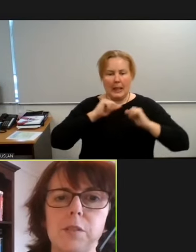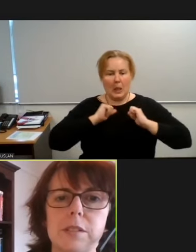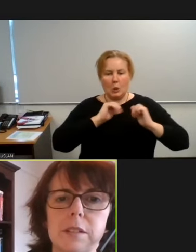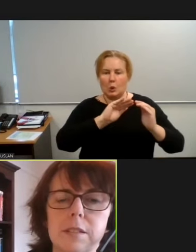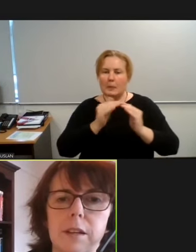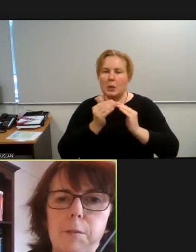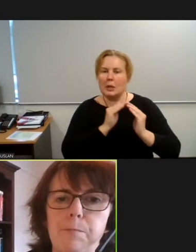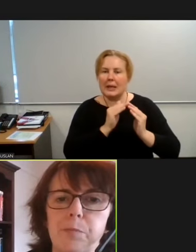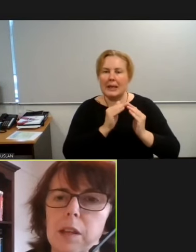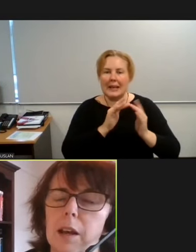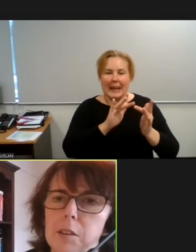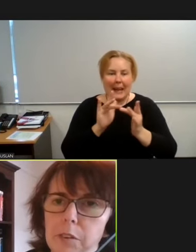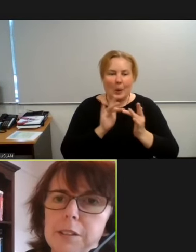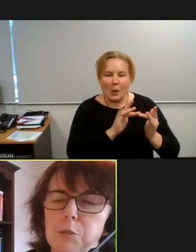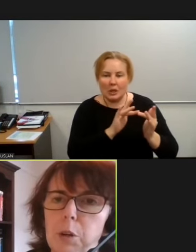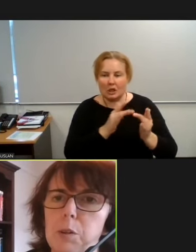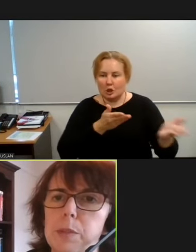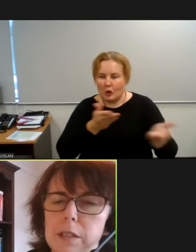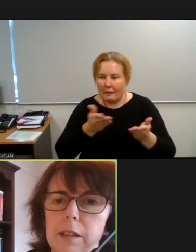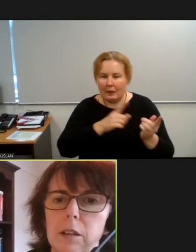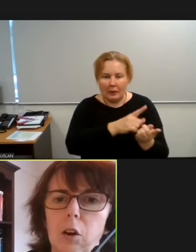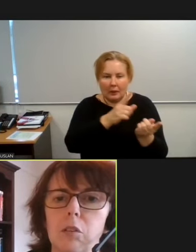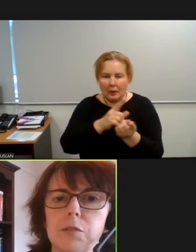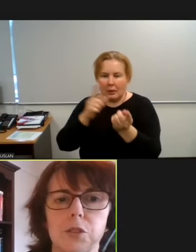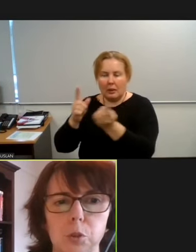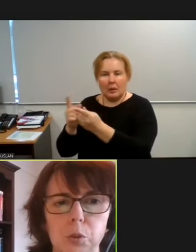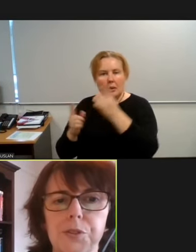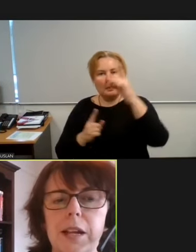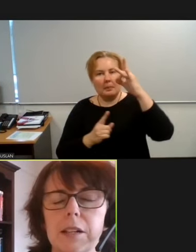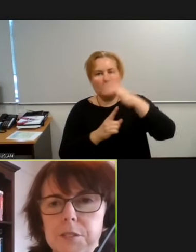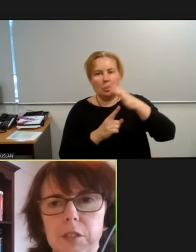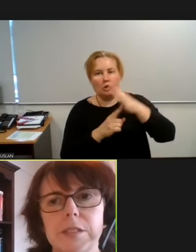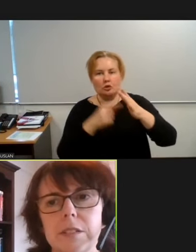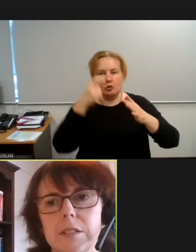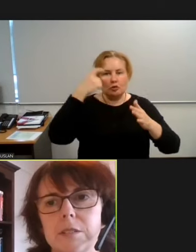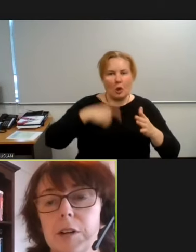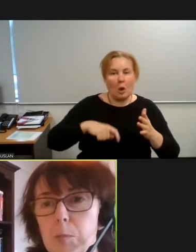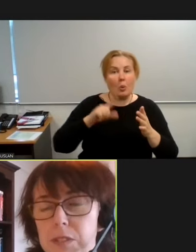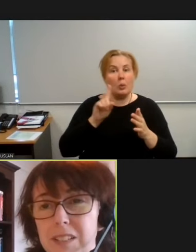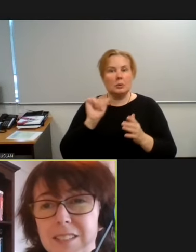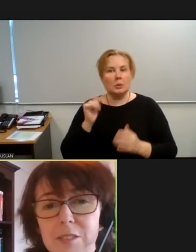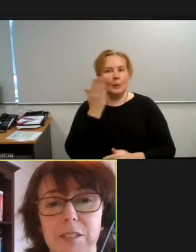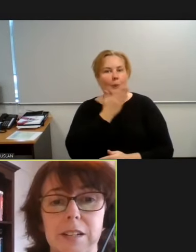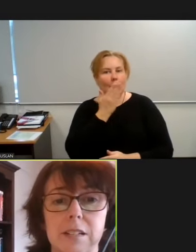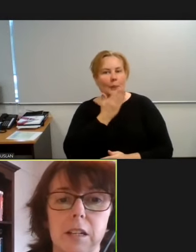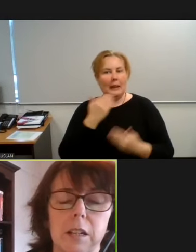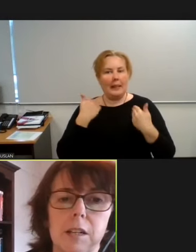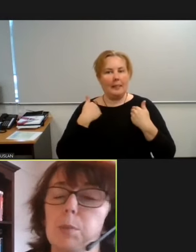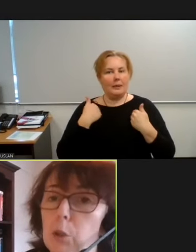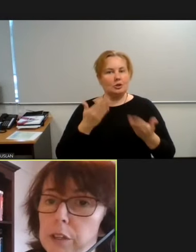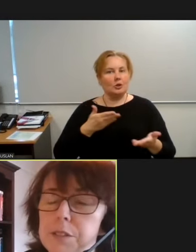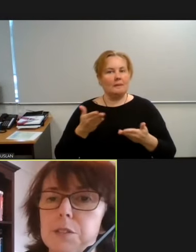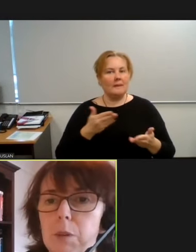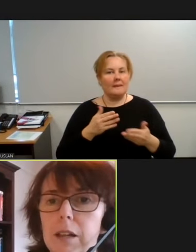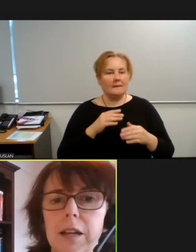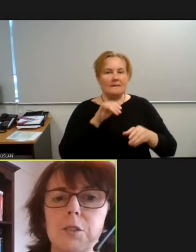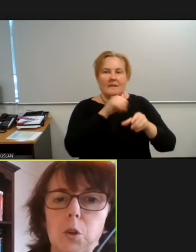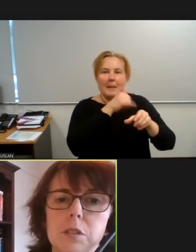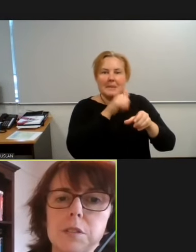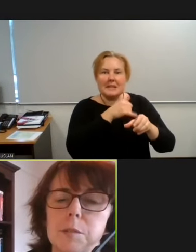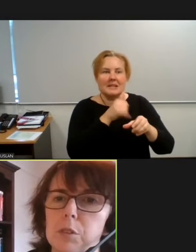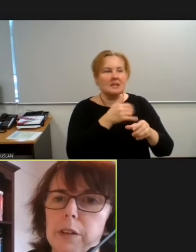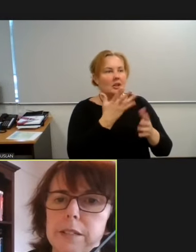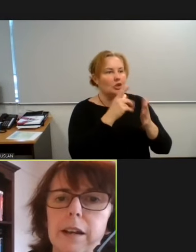community services, and the vital role in particular of schools, health services, pharmacies, as I've said, employers as well,